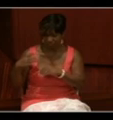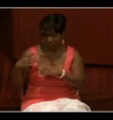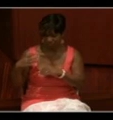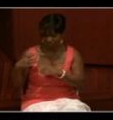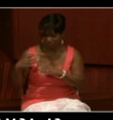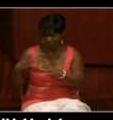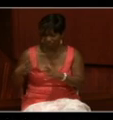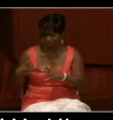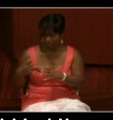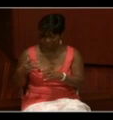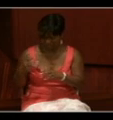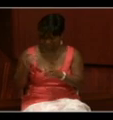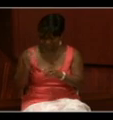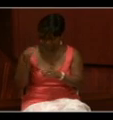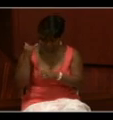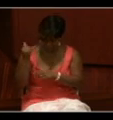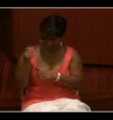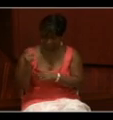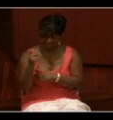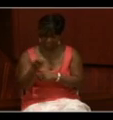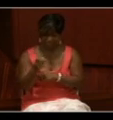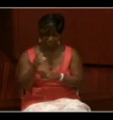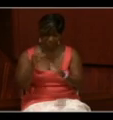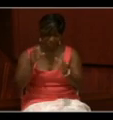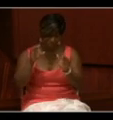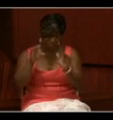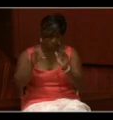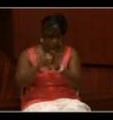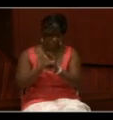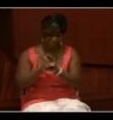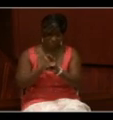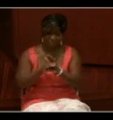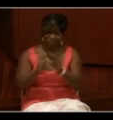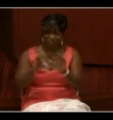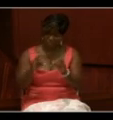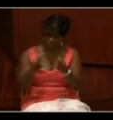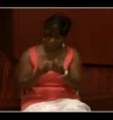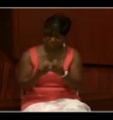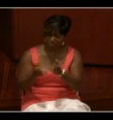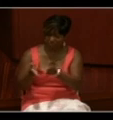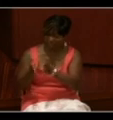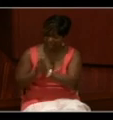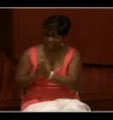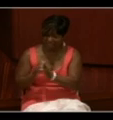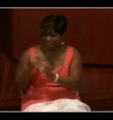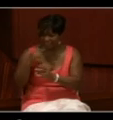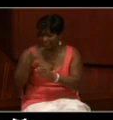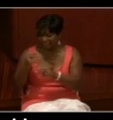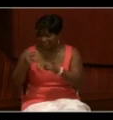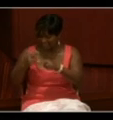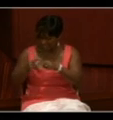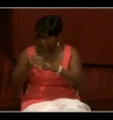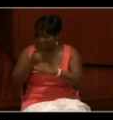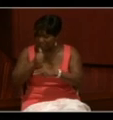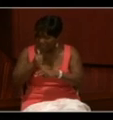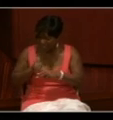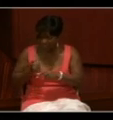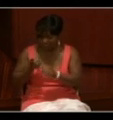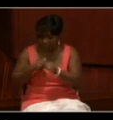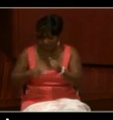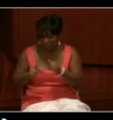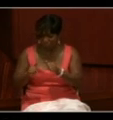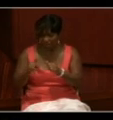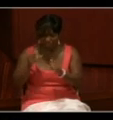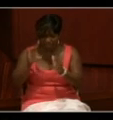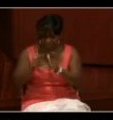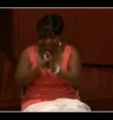given a photograph like this of your extended family and being asked to give the names and the ages of everyone in this photograph?